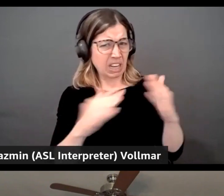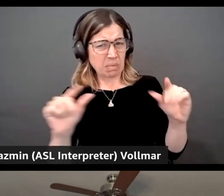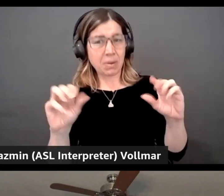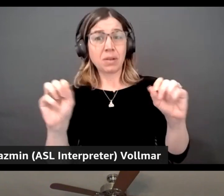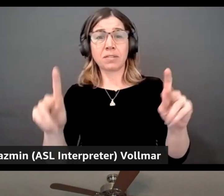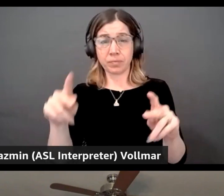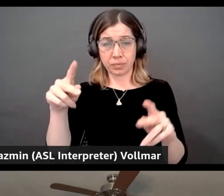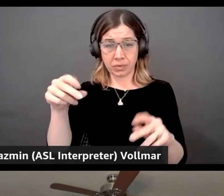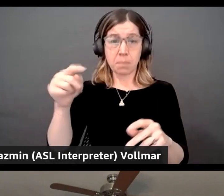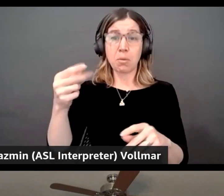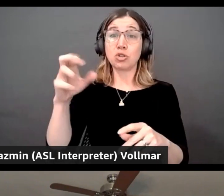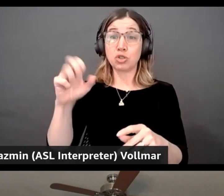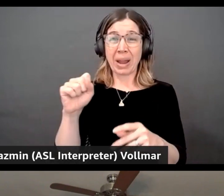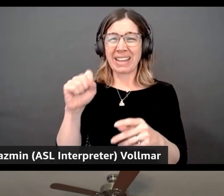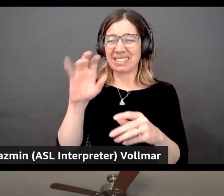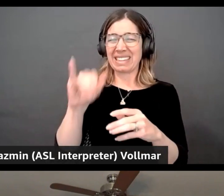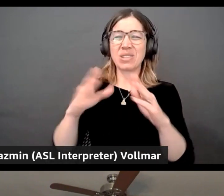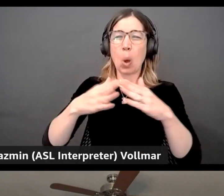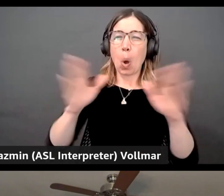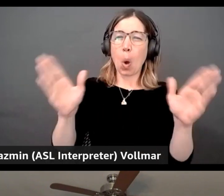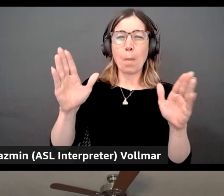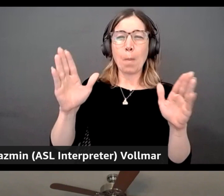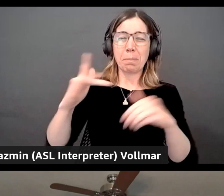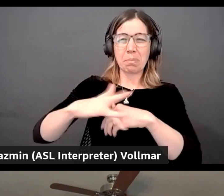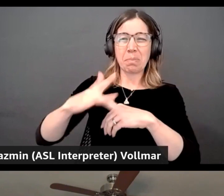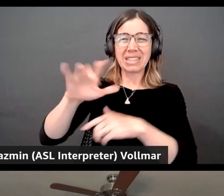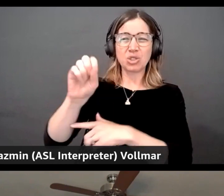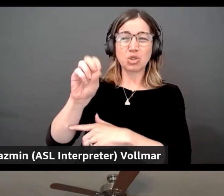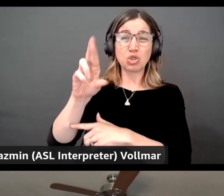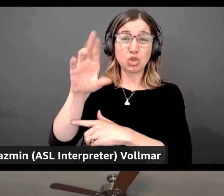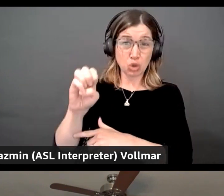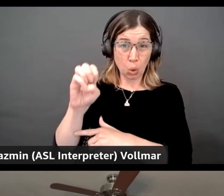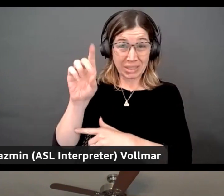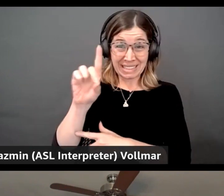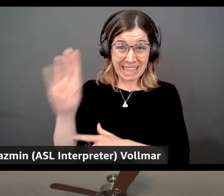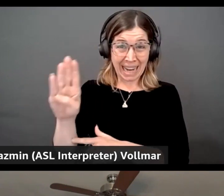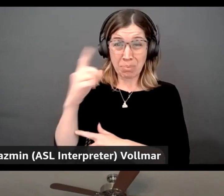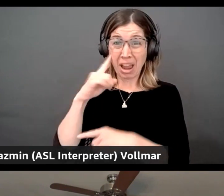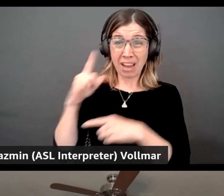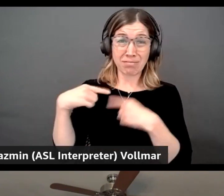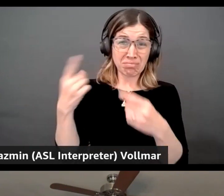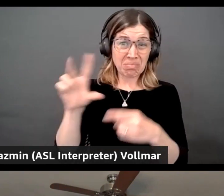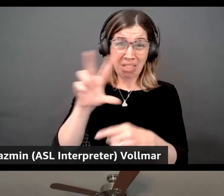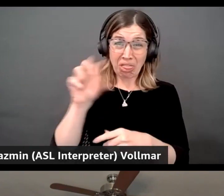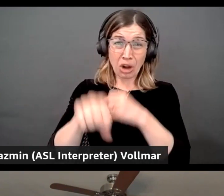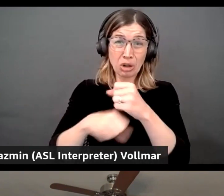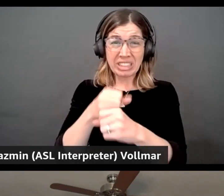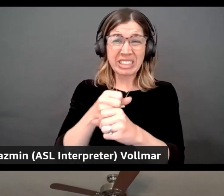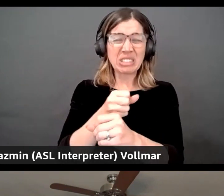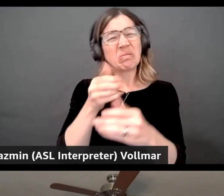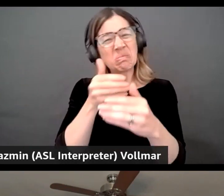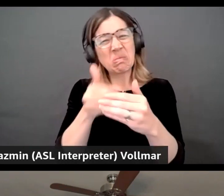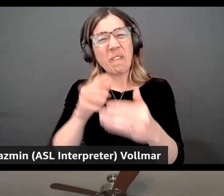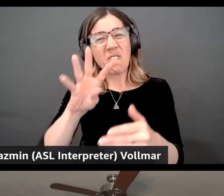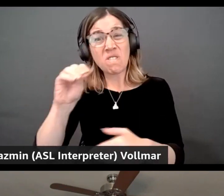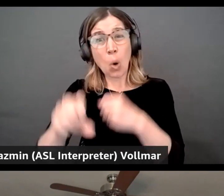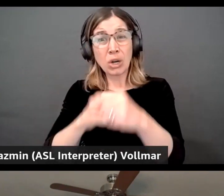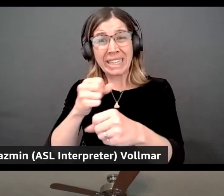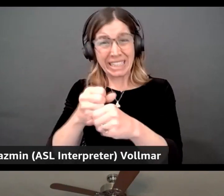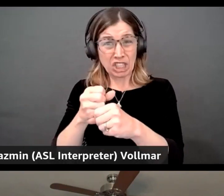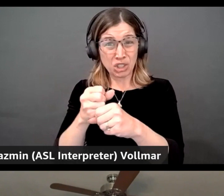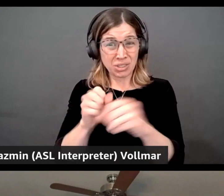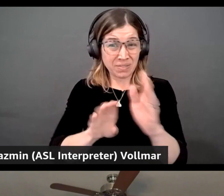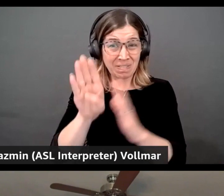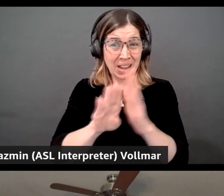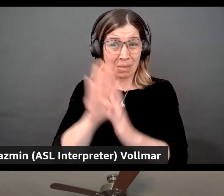an open source database. It's been open source for actually almost 30 years and has, close to 40 years of development behind it. I'm